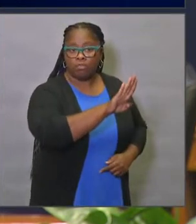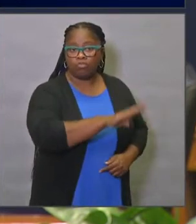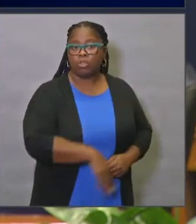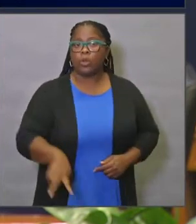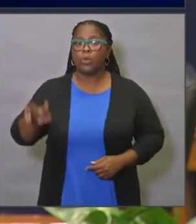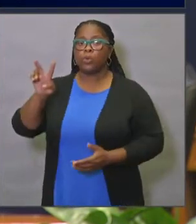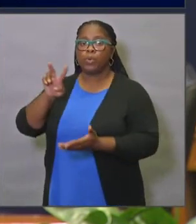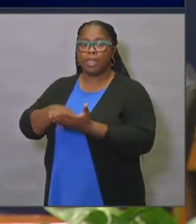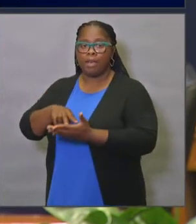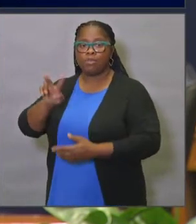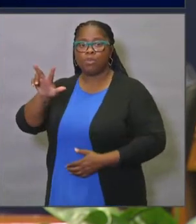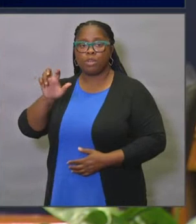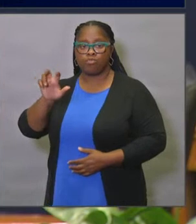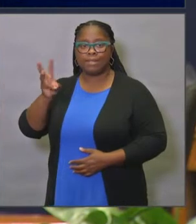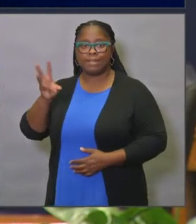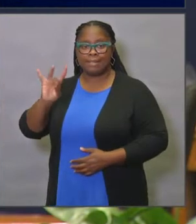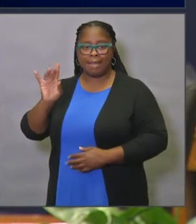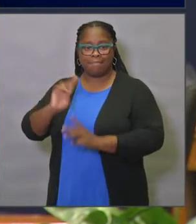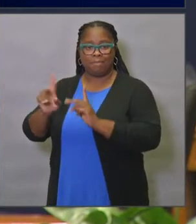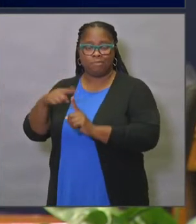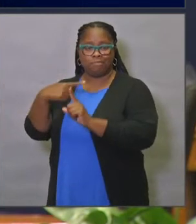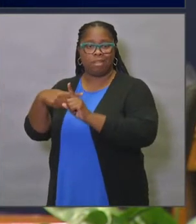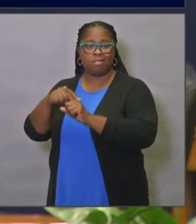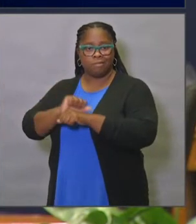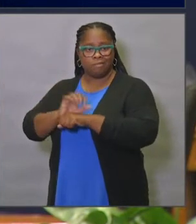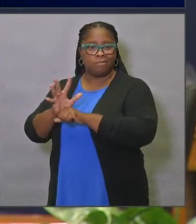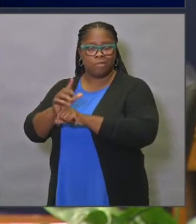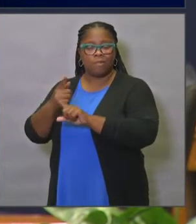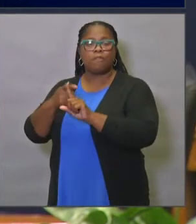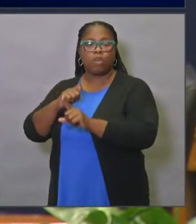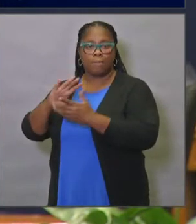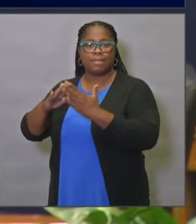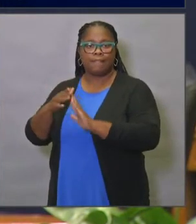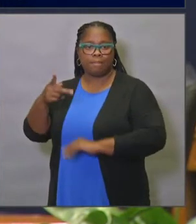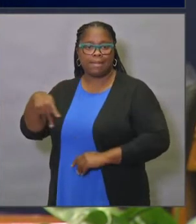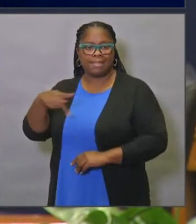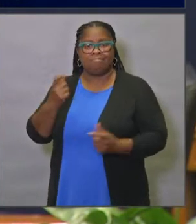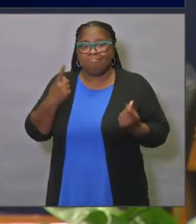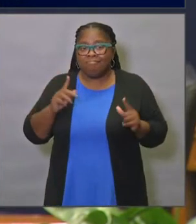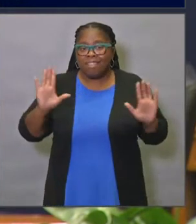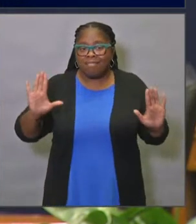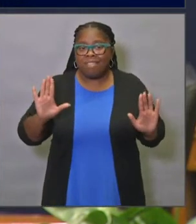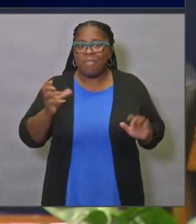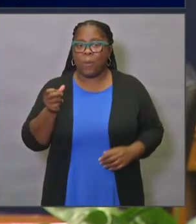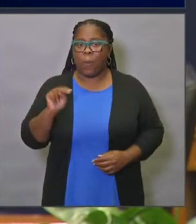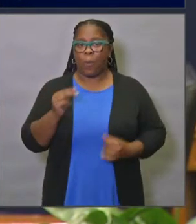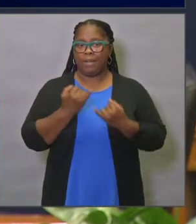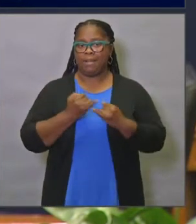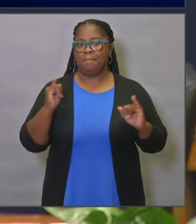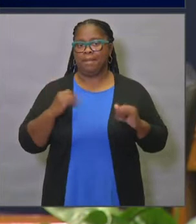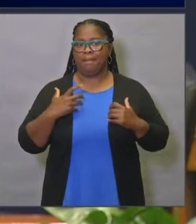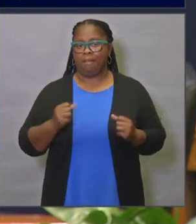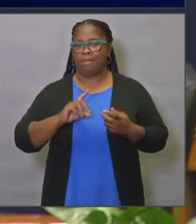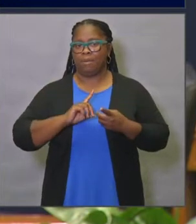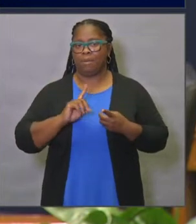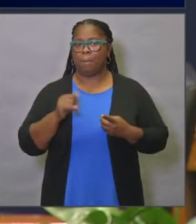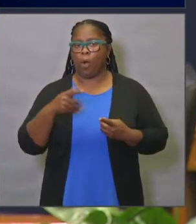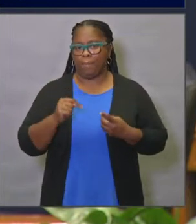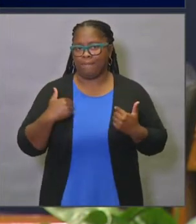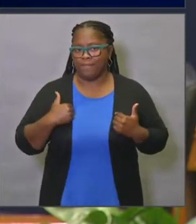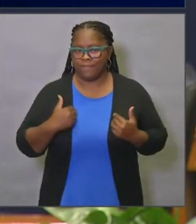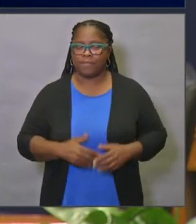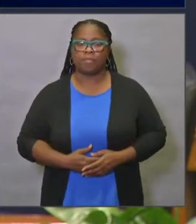and 2,368 cases reported by the city of Pasadena, which have independent city health departments. We're